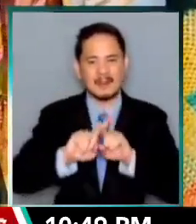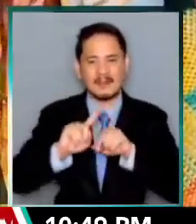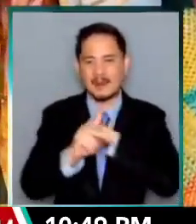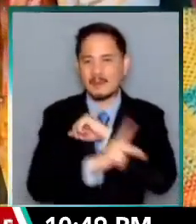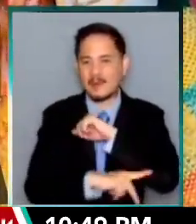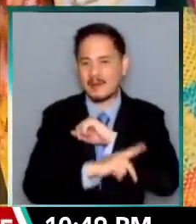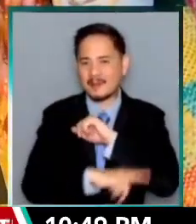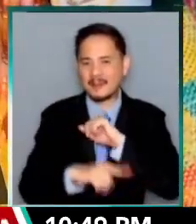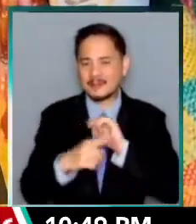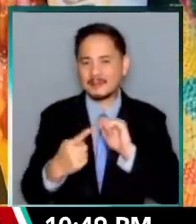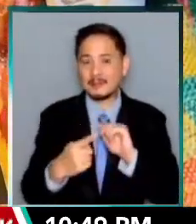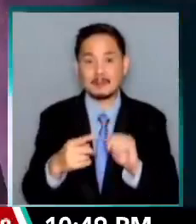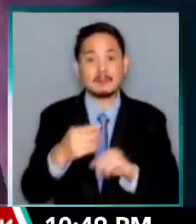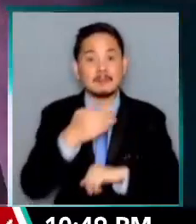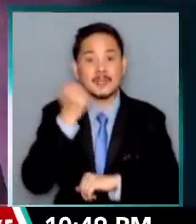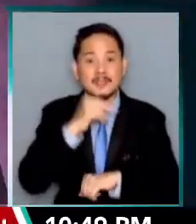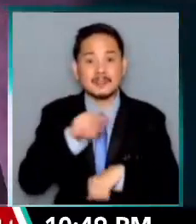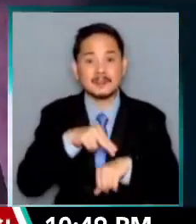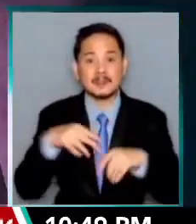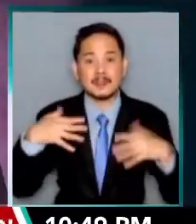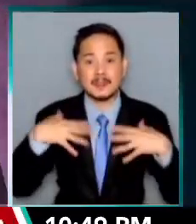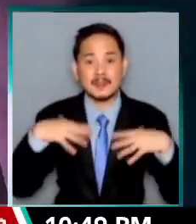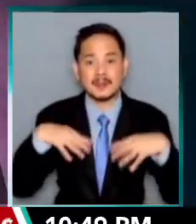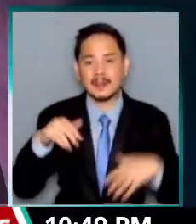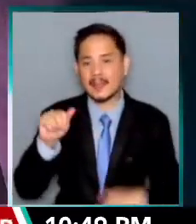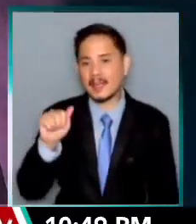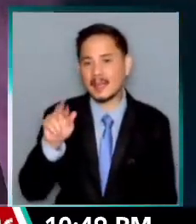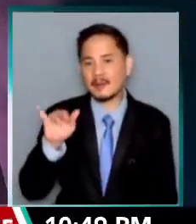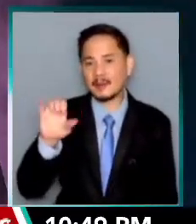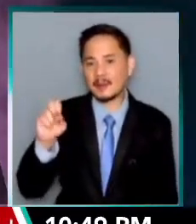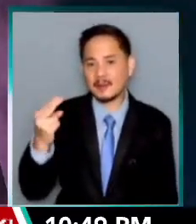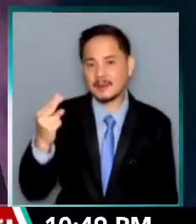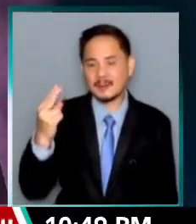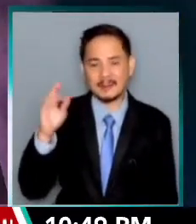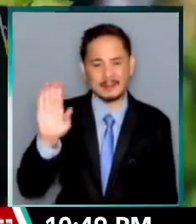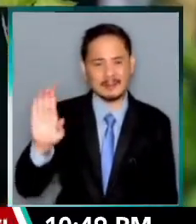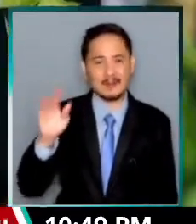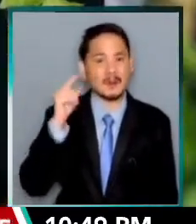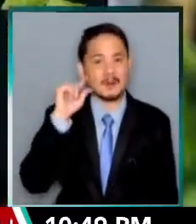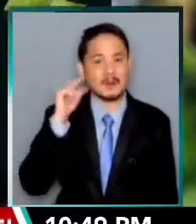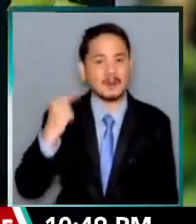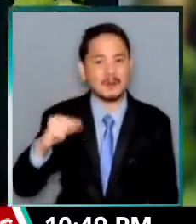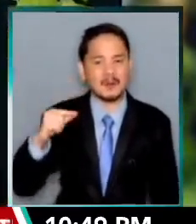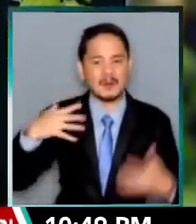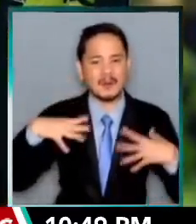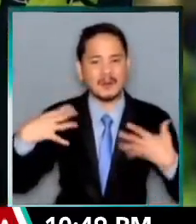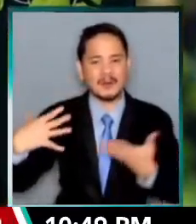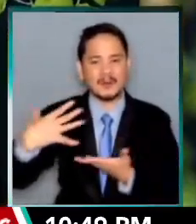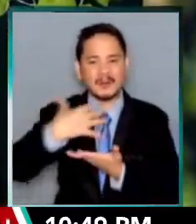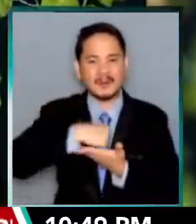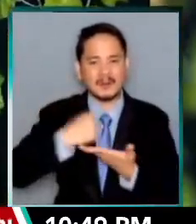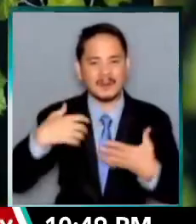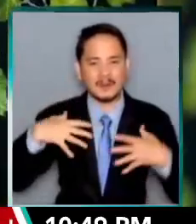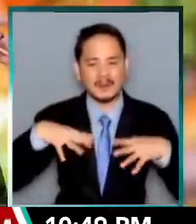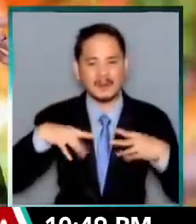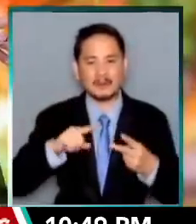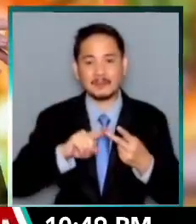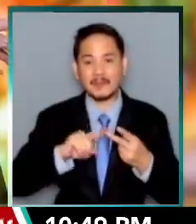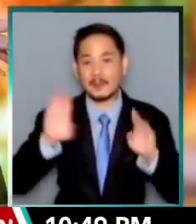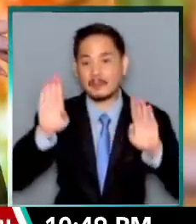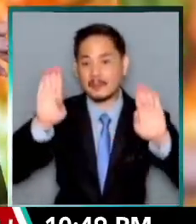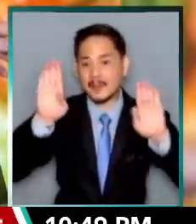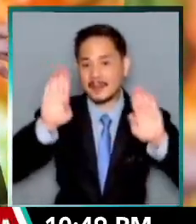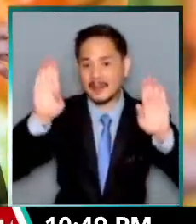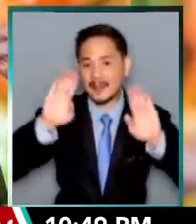National Costume si Irish Ramos sa kanyang Golden Harvest Season in the East Costume. Pumangalawa si Miss Benguet Jo Mayan Leo at